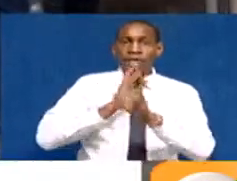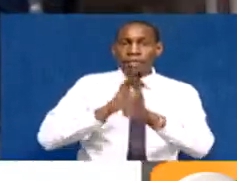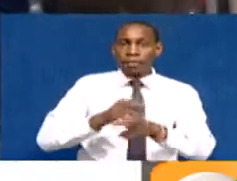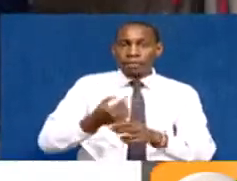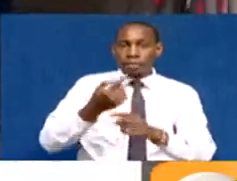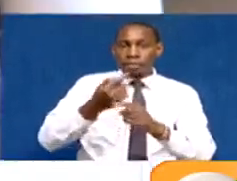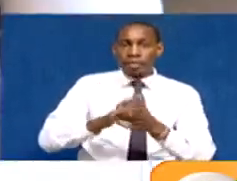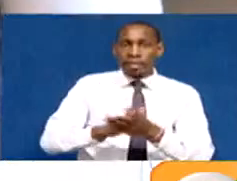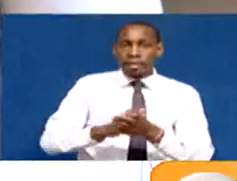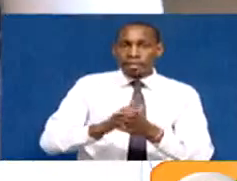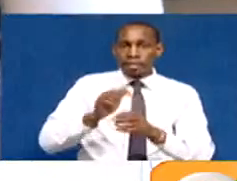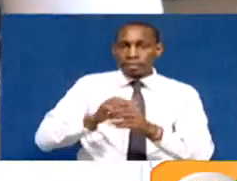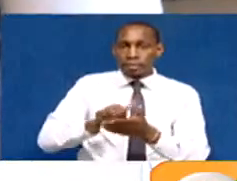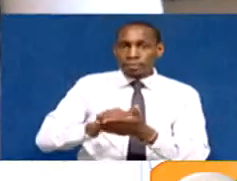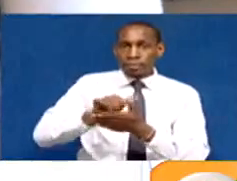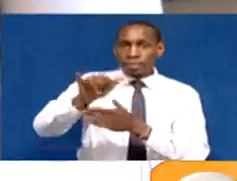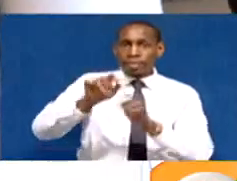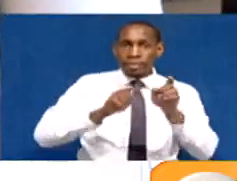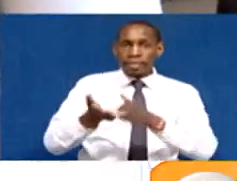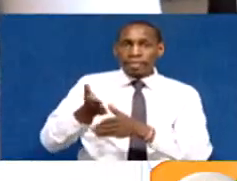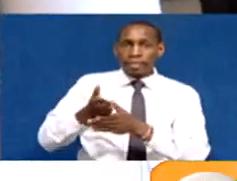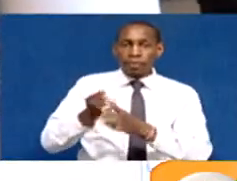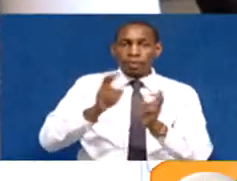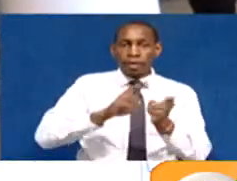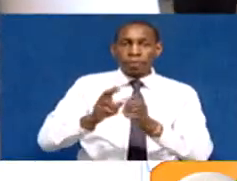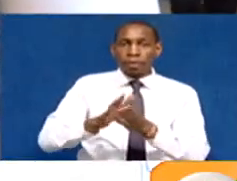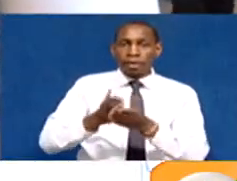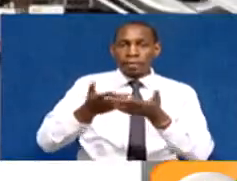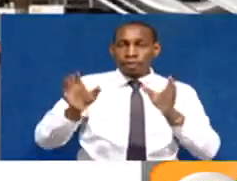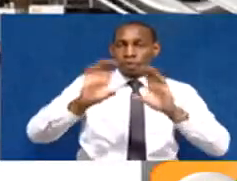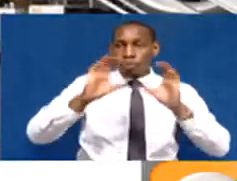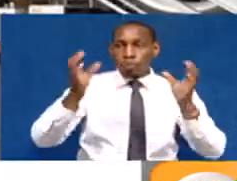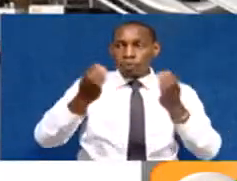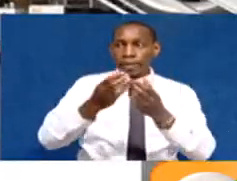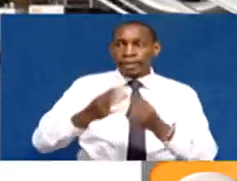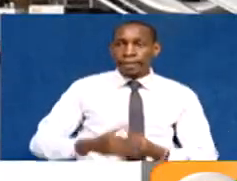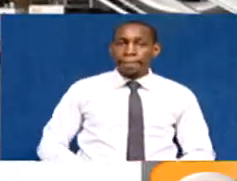2024 after air travel normalizes around the globe. Faisal Ahmed, Citizen TV.